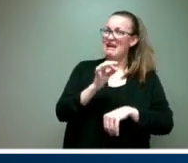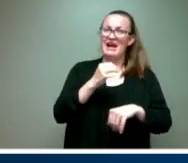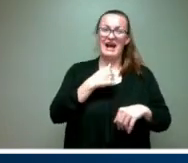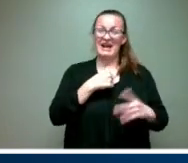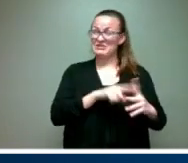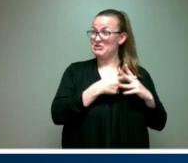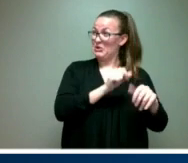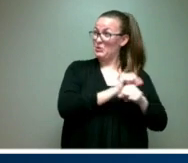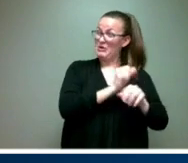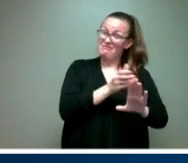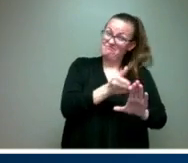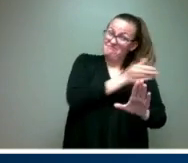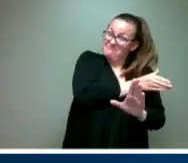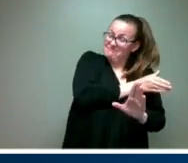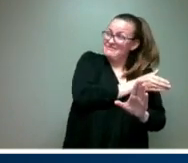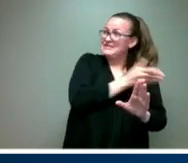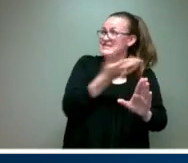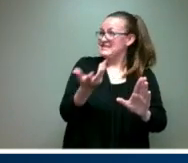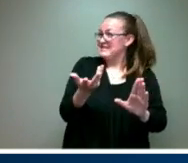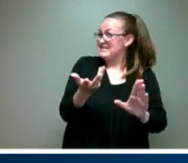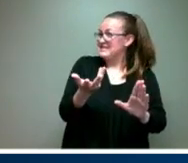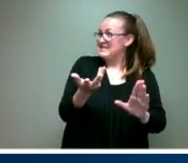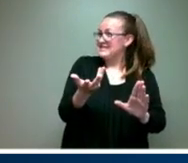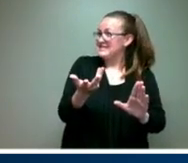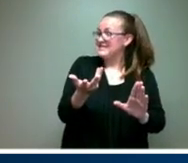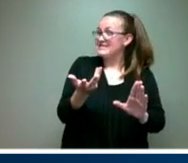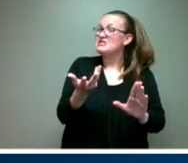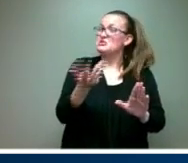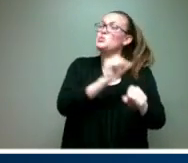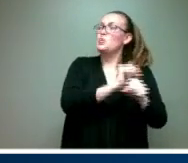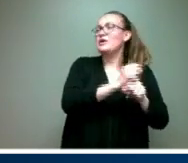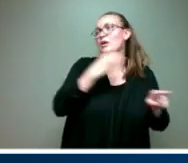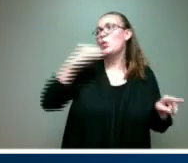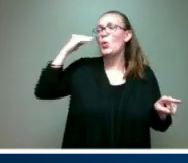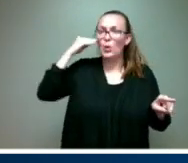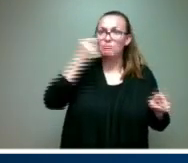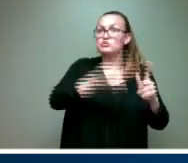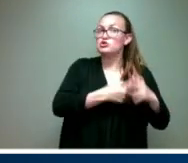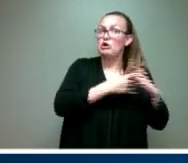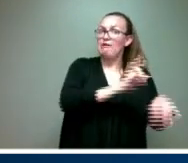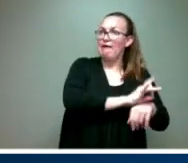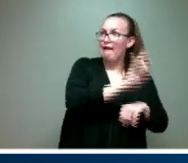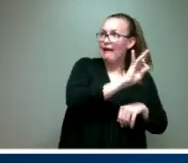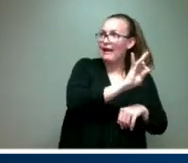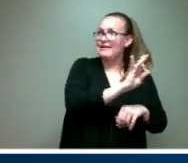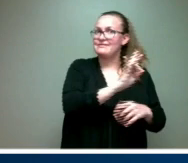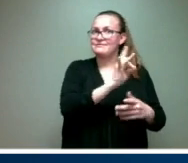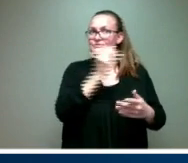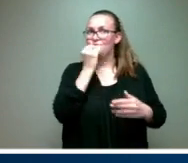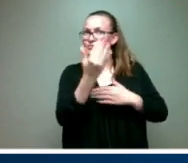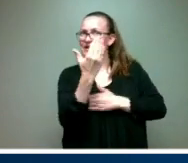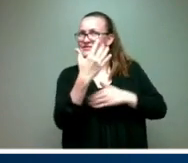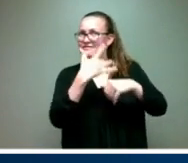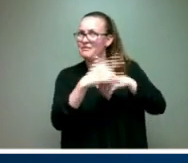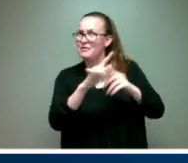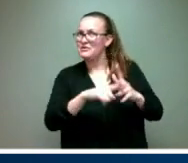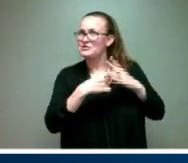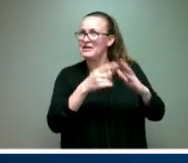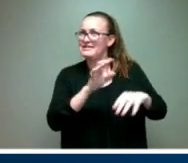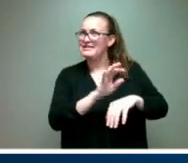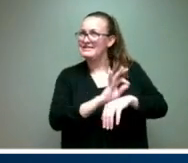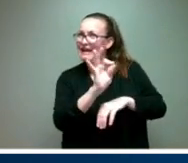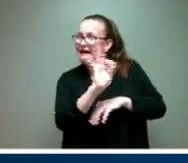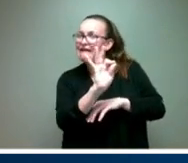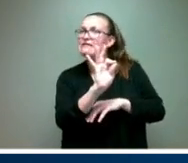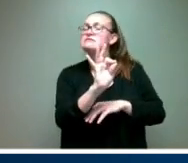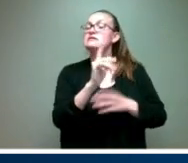It sounds like Ms. Bridges has a work from home situation starting at 8 a.m. I'm sometimes able to leave on my lunch break so my